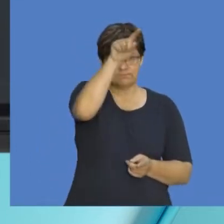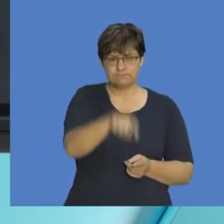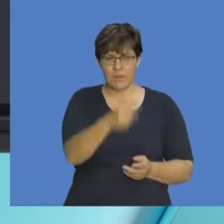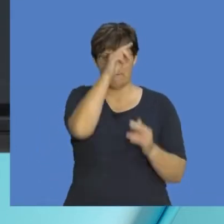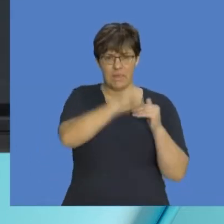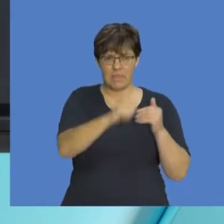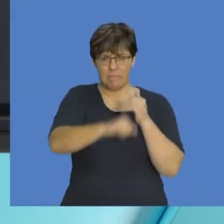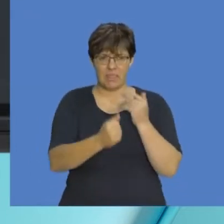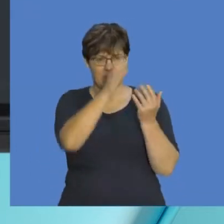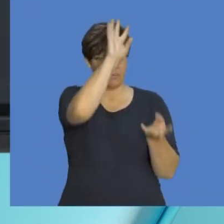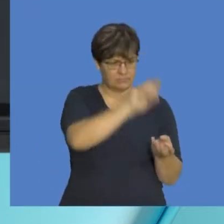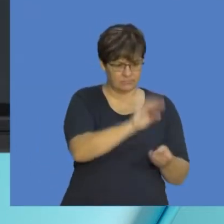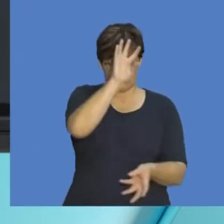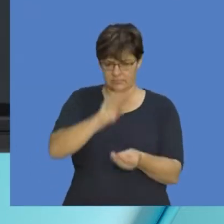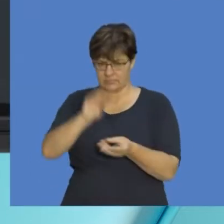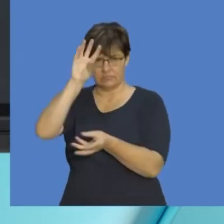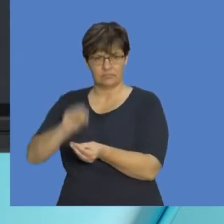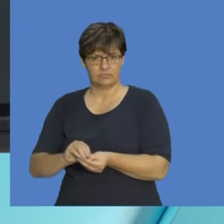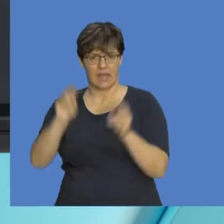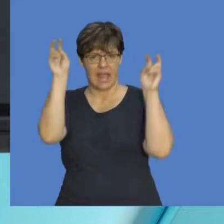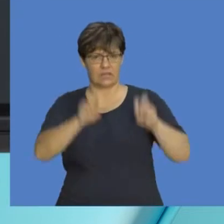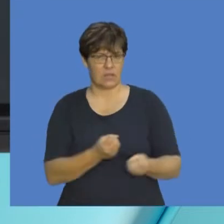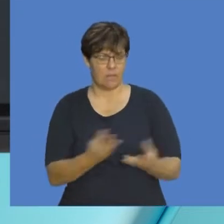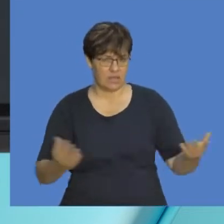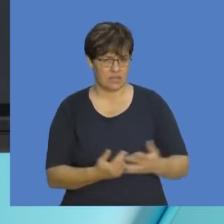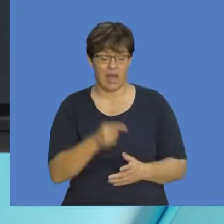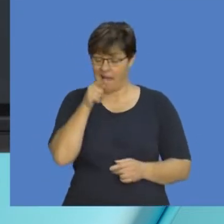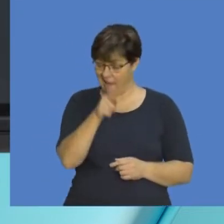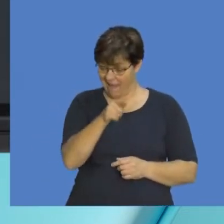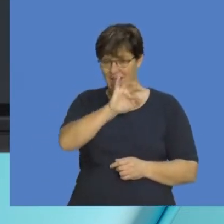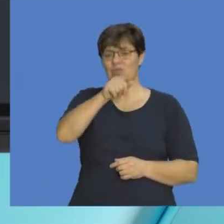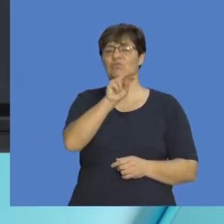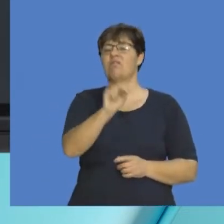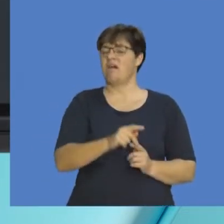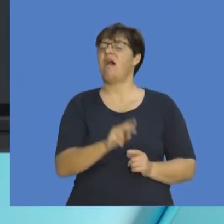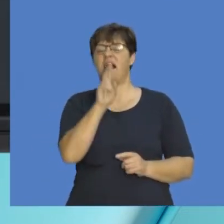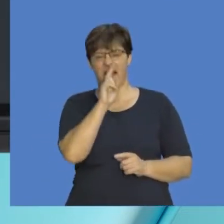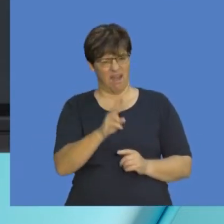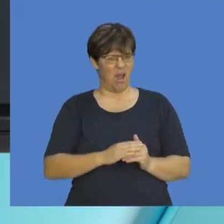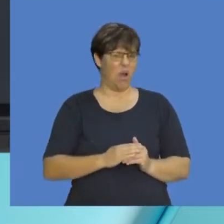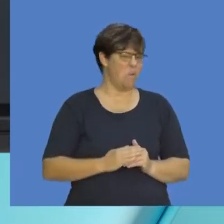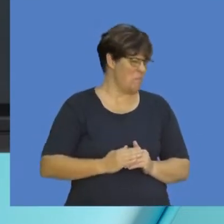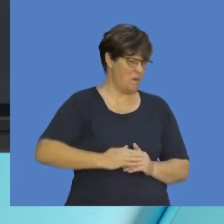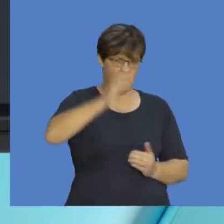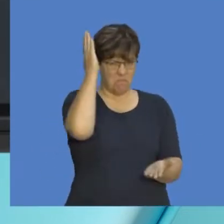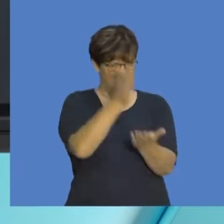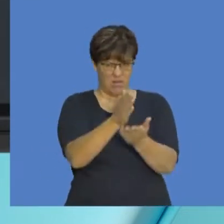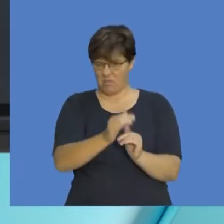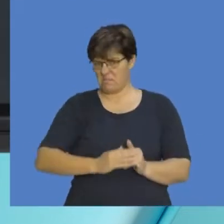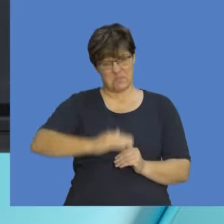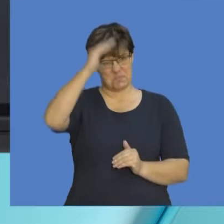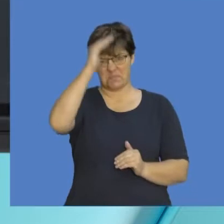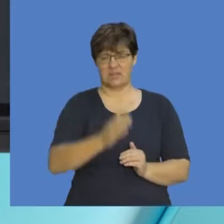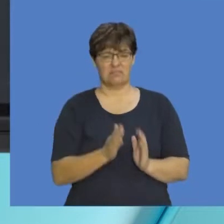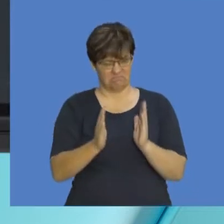use each month. Yes, and I say, yes, in June, June is the model class